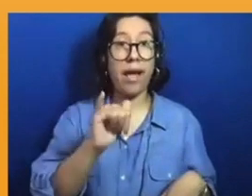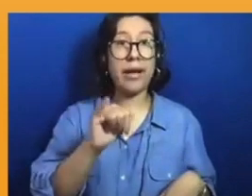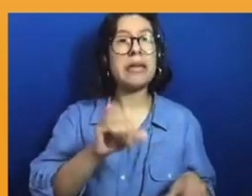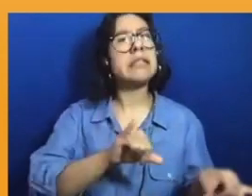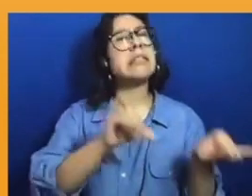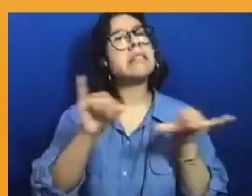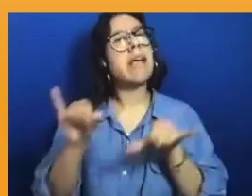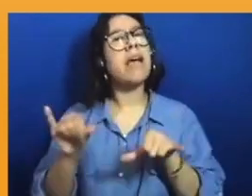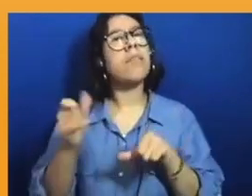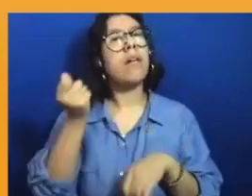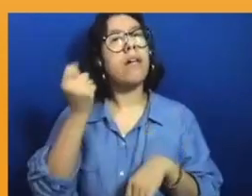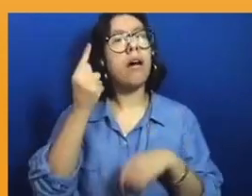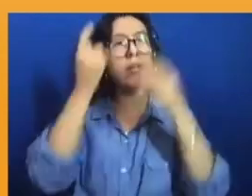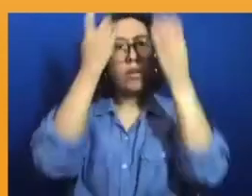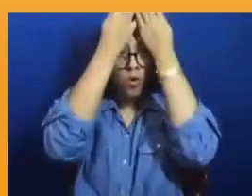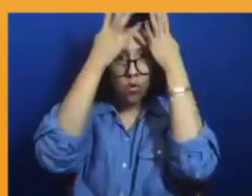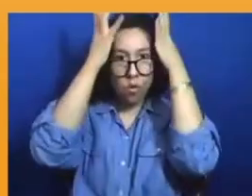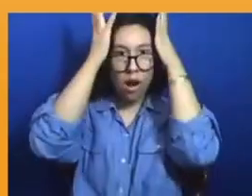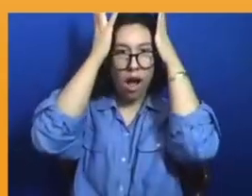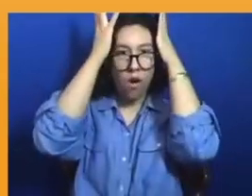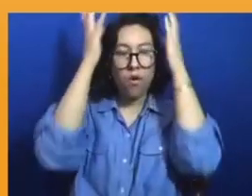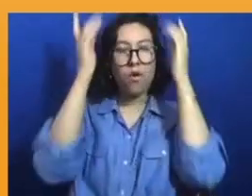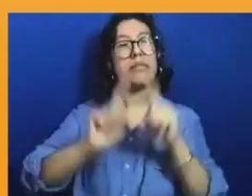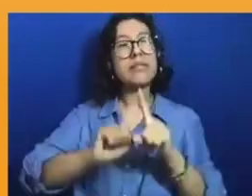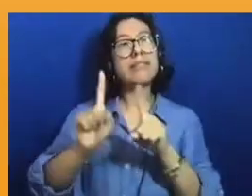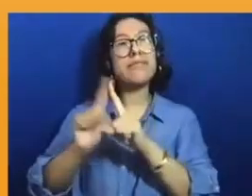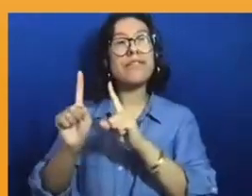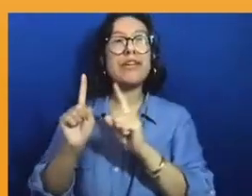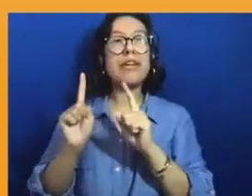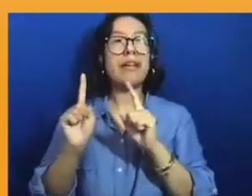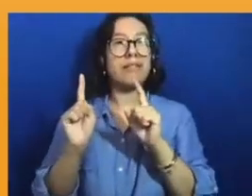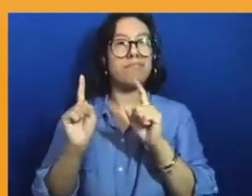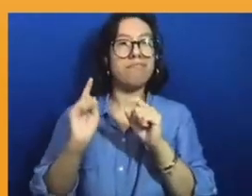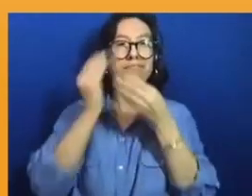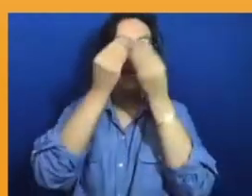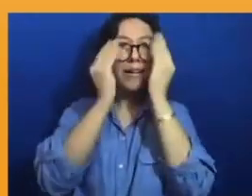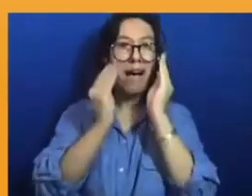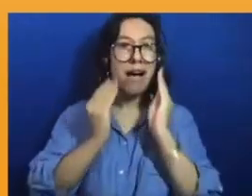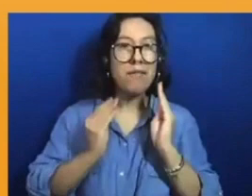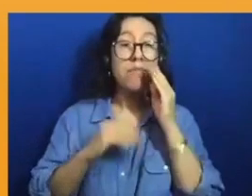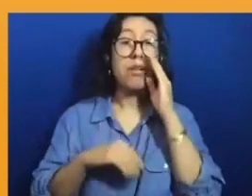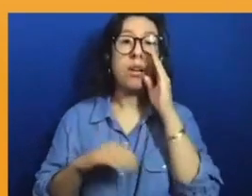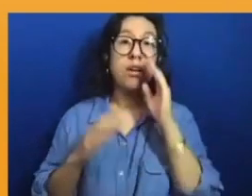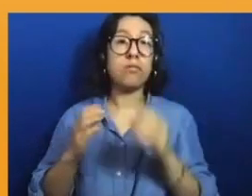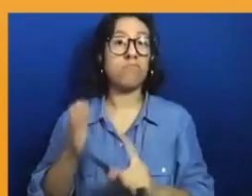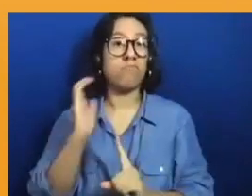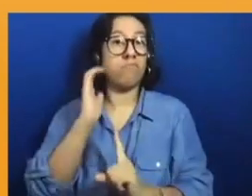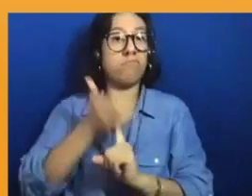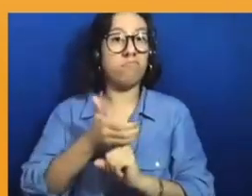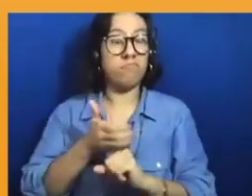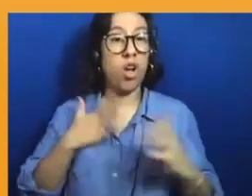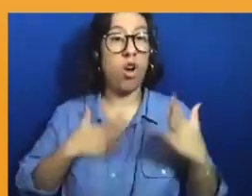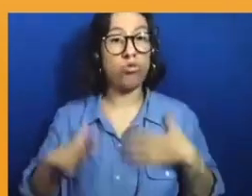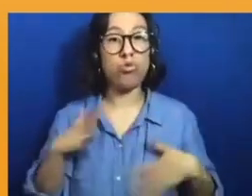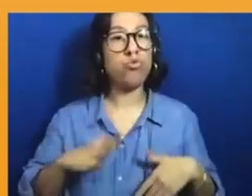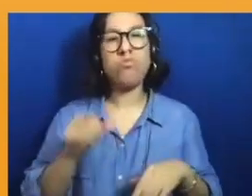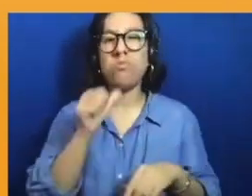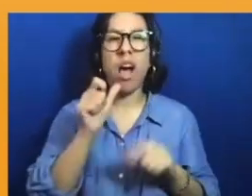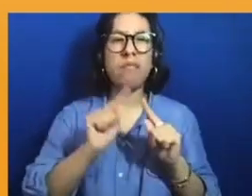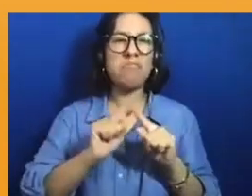but a crown maybe, or have different makeup. I think in terms of costume, there isn't much variation, but